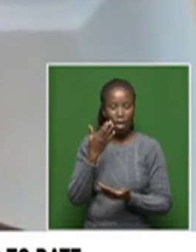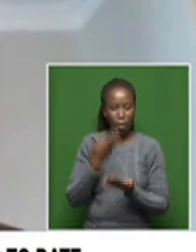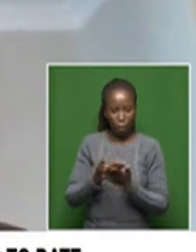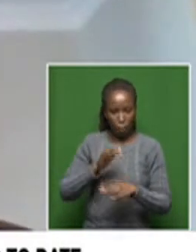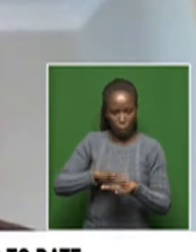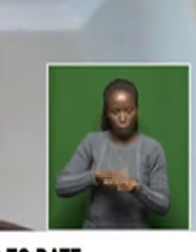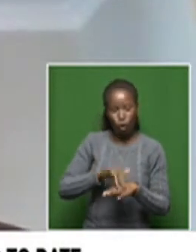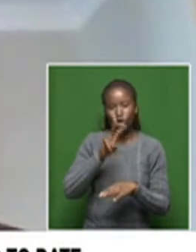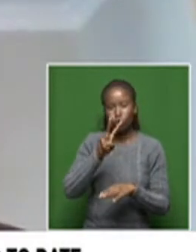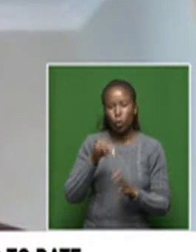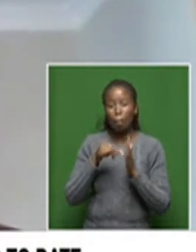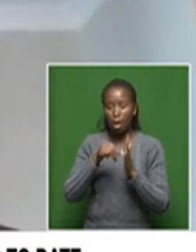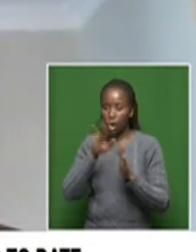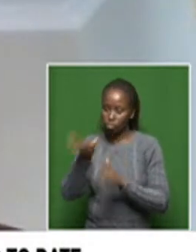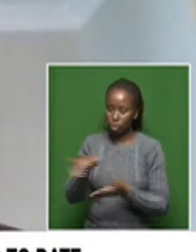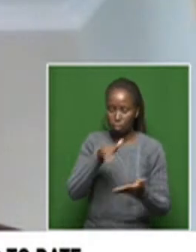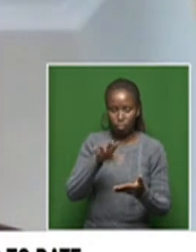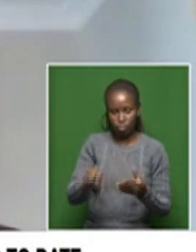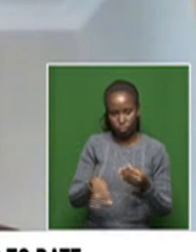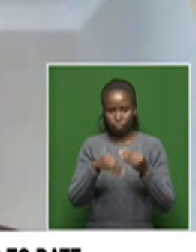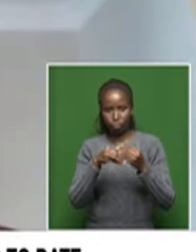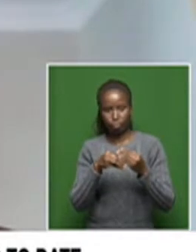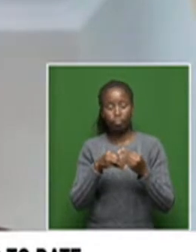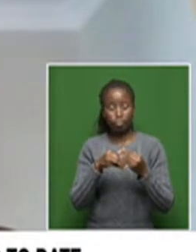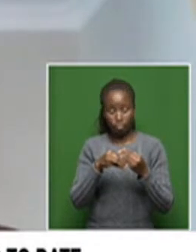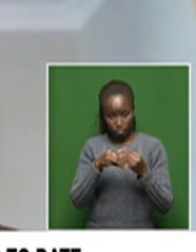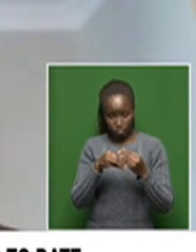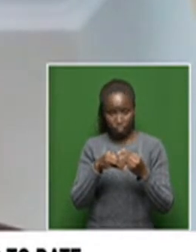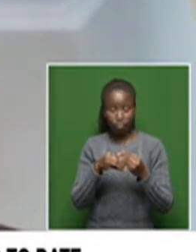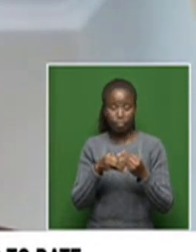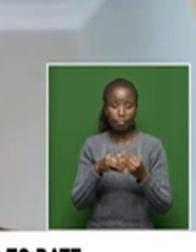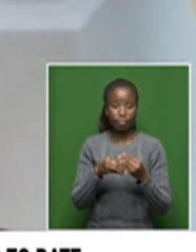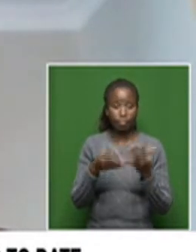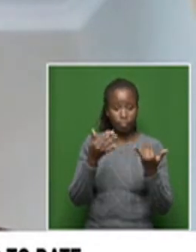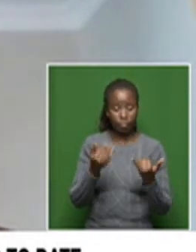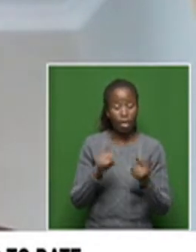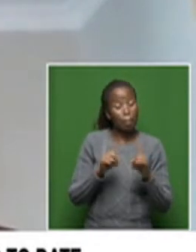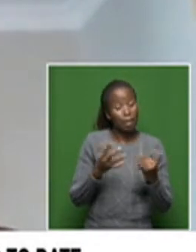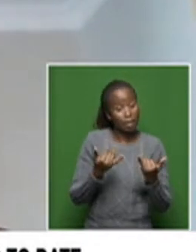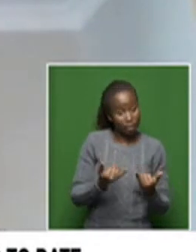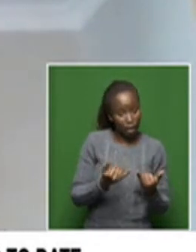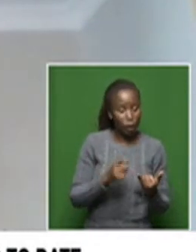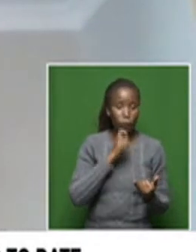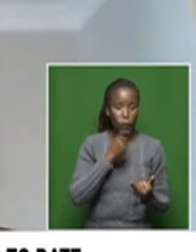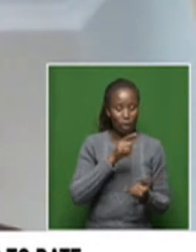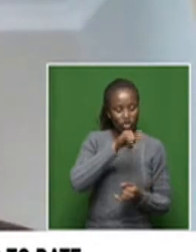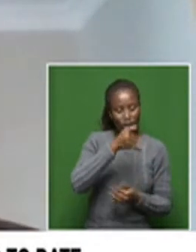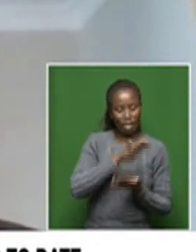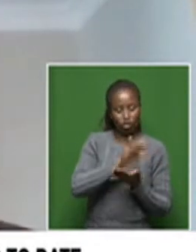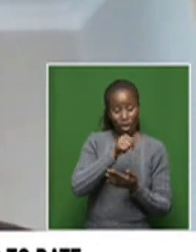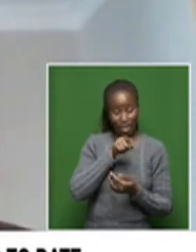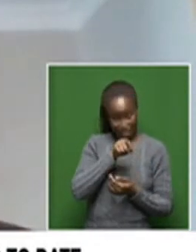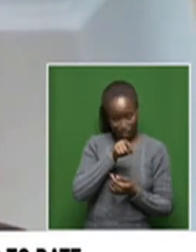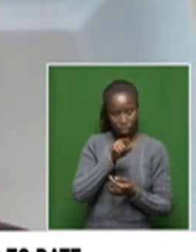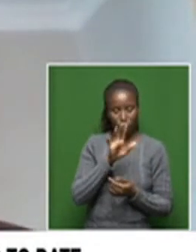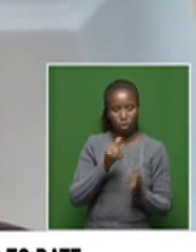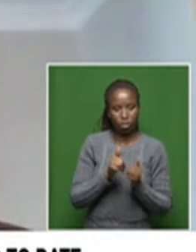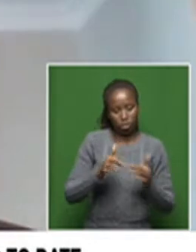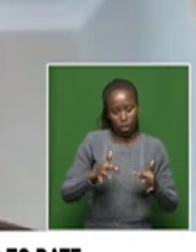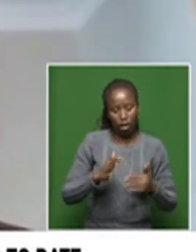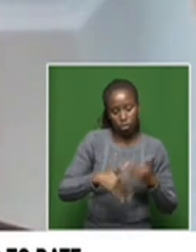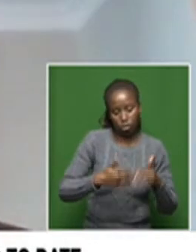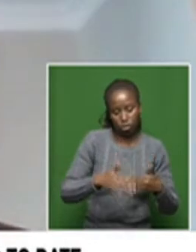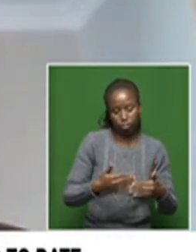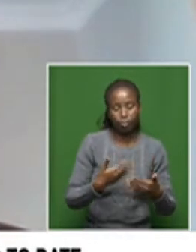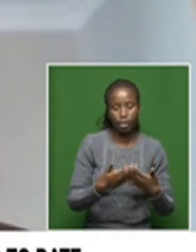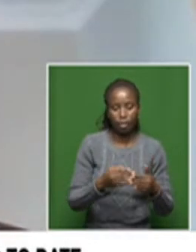million doses in the short term. And by now, the Johnson & Johnson deliveries will recommence so that we can continue